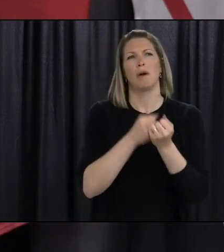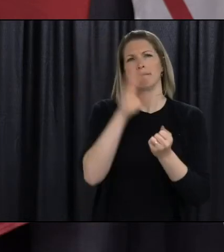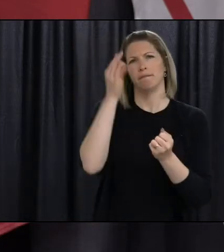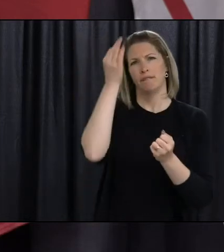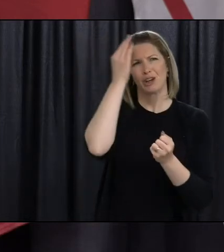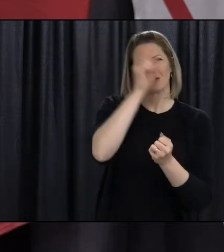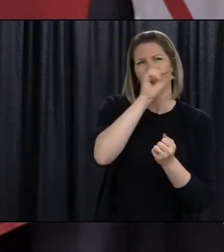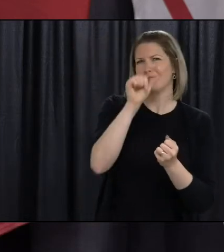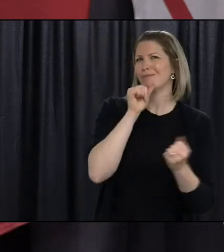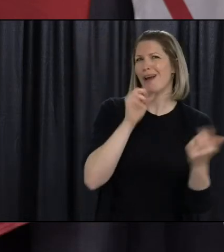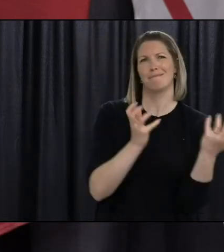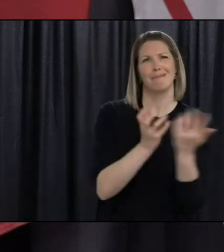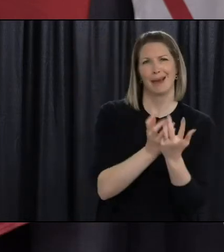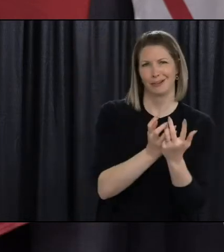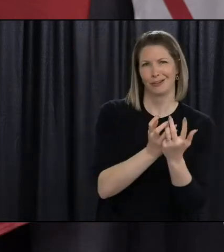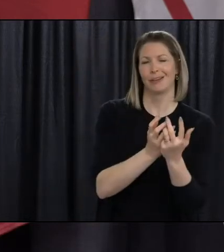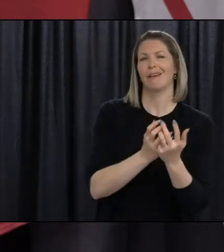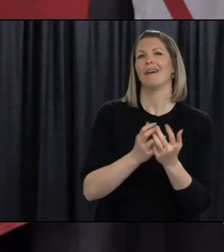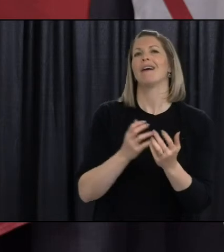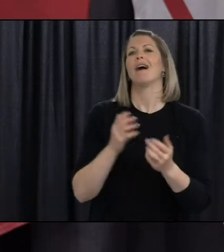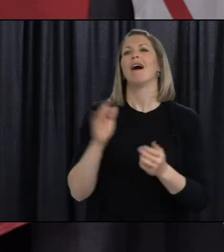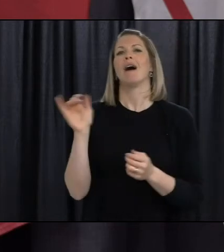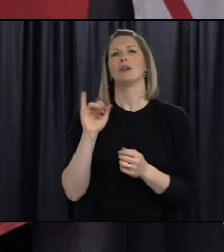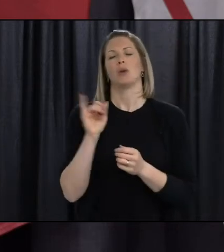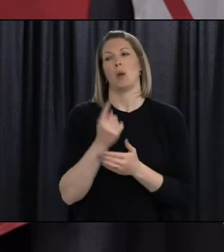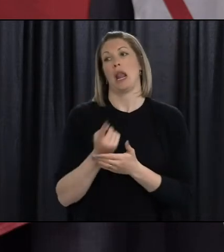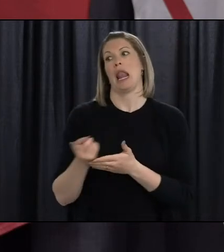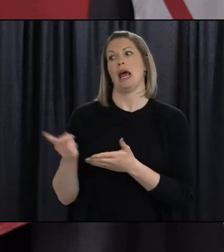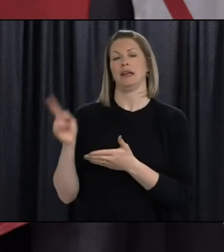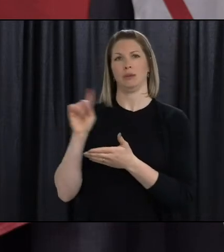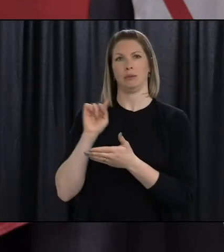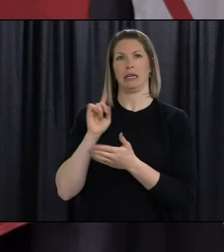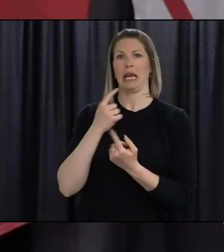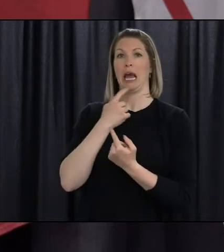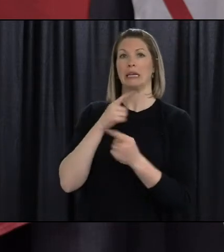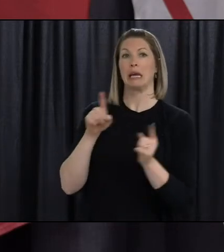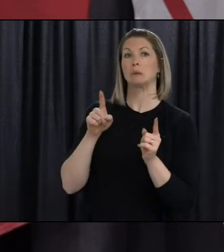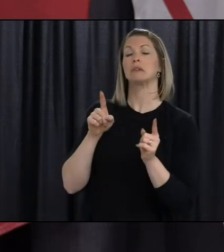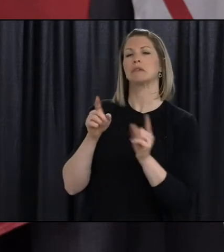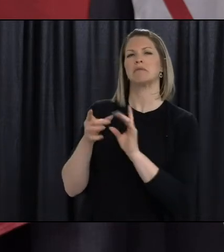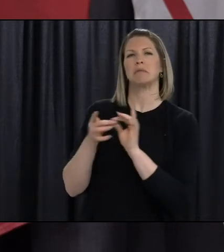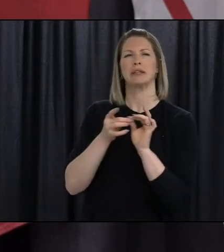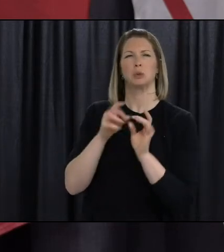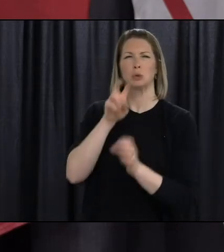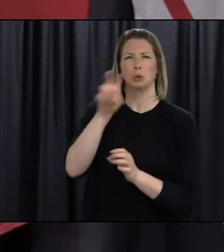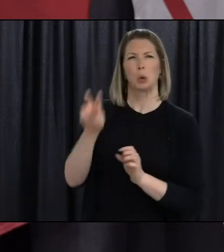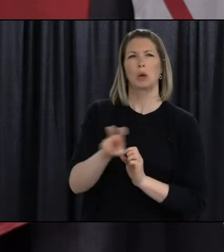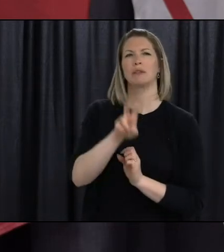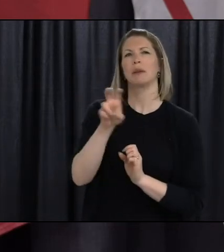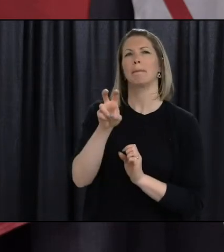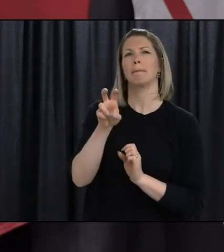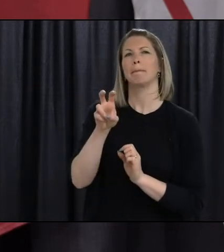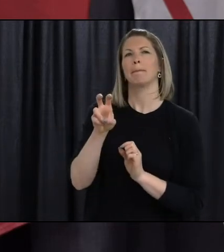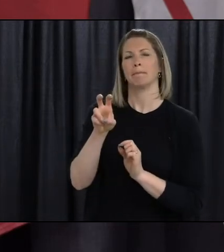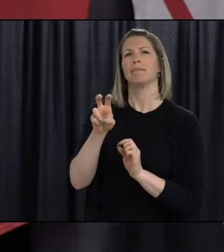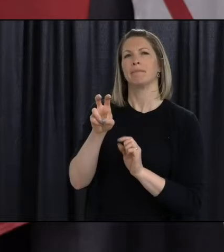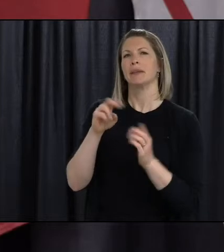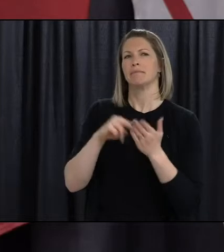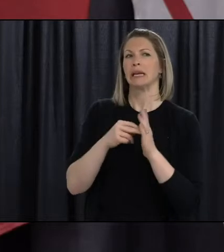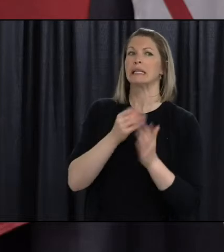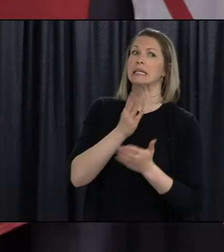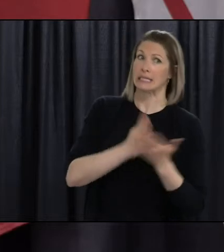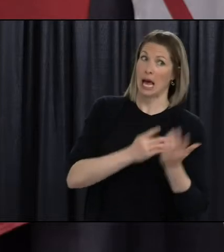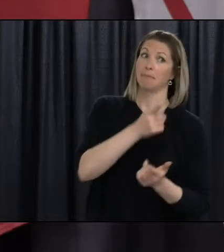saw last week will allow some of the very small businesses within the tourism sector to now apply. ACOA has been